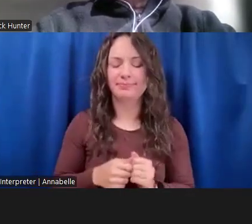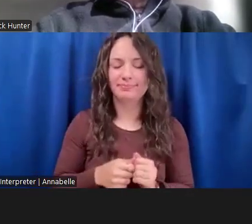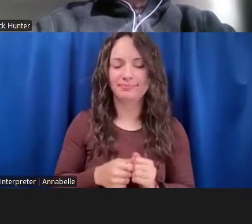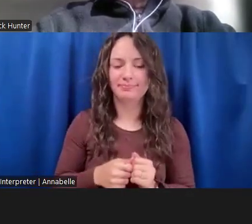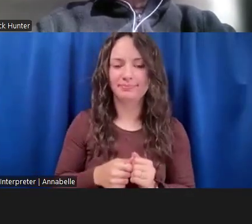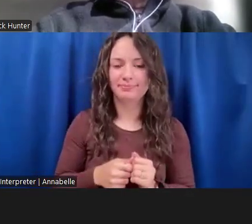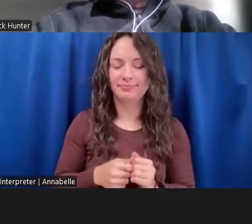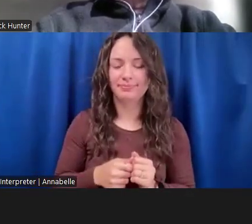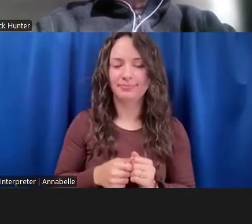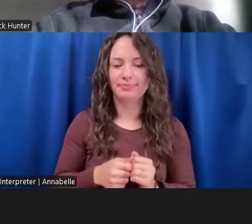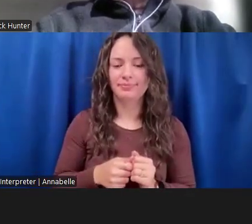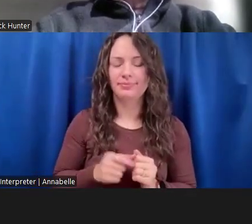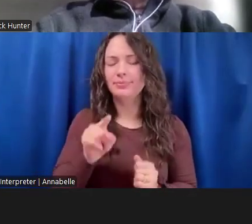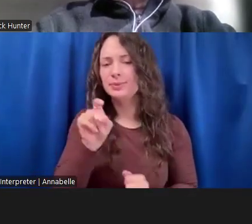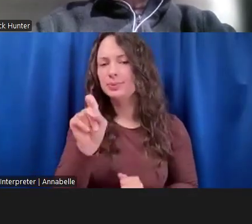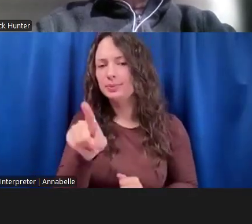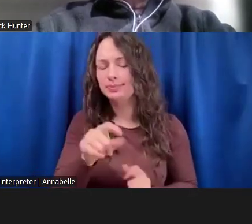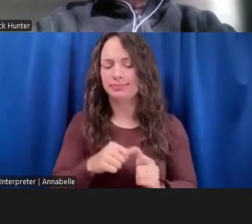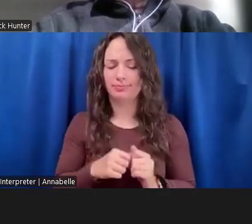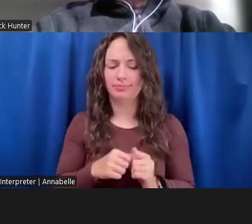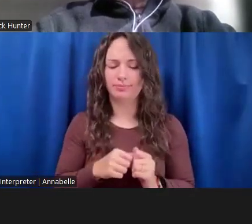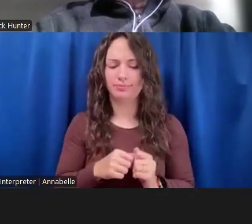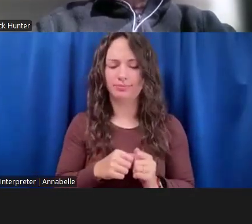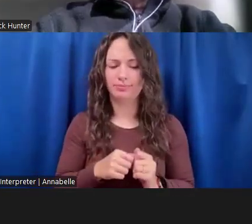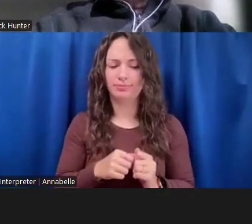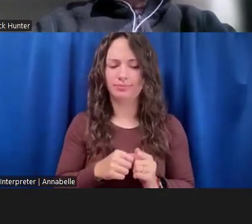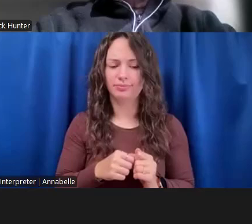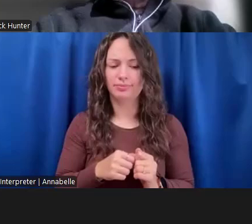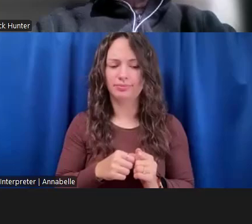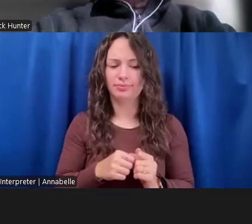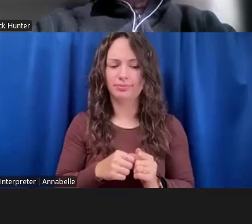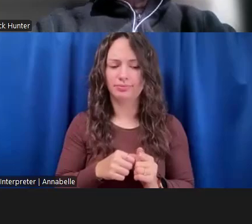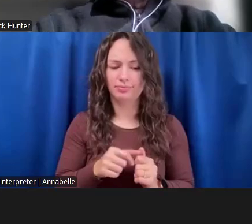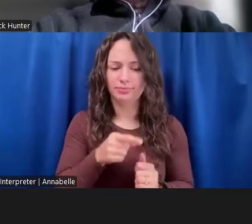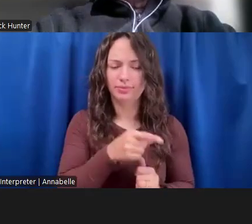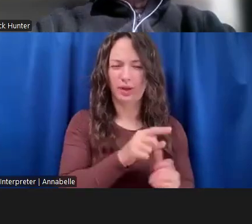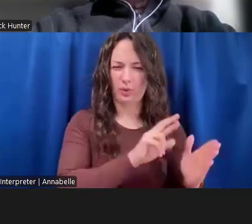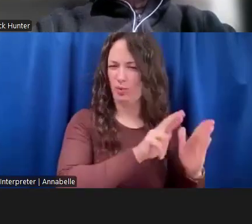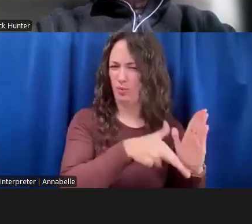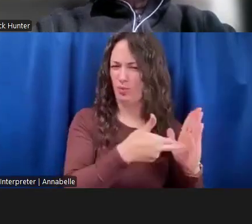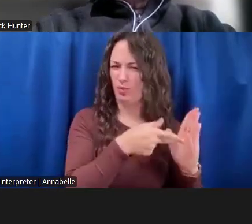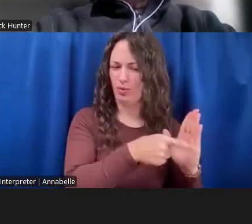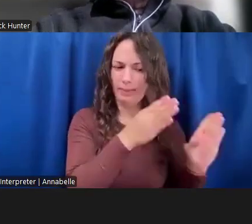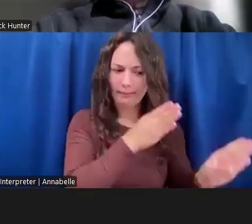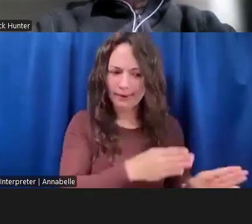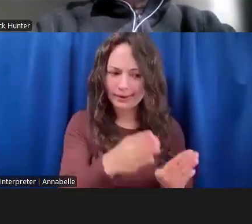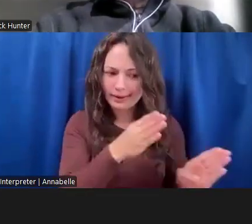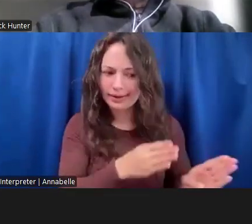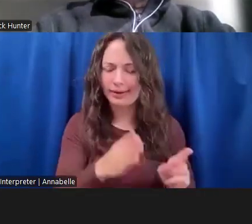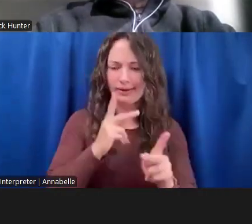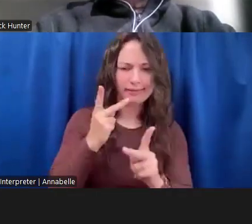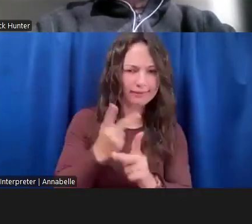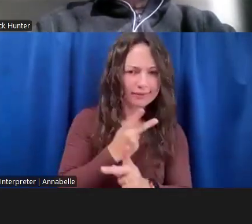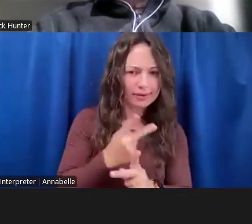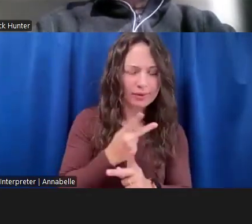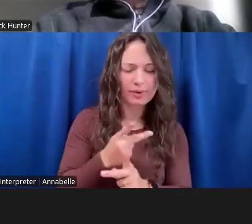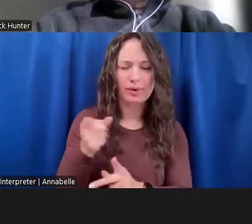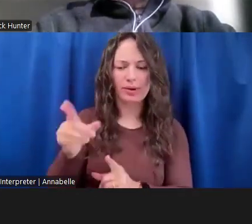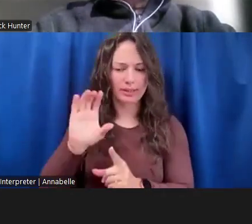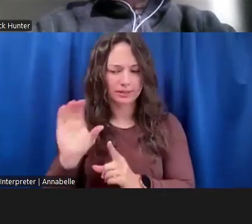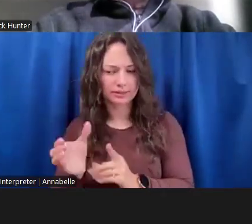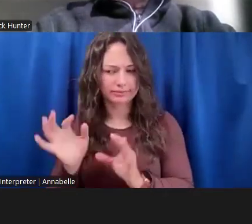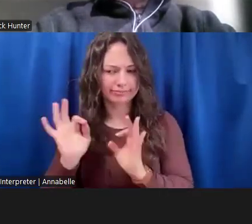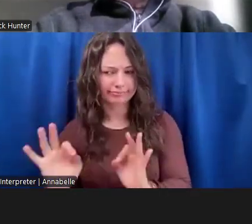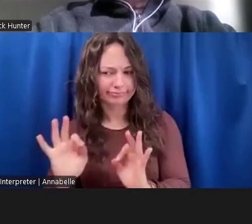What's the role in planning and determining desired conditions in making management